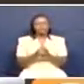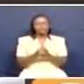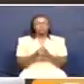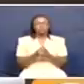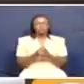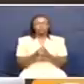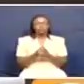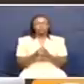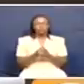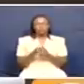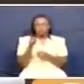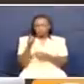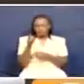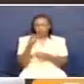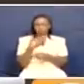You want